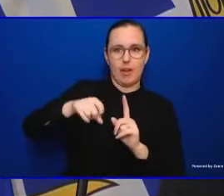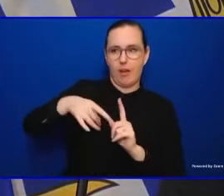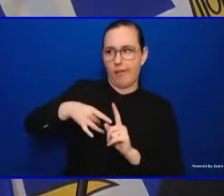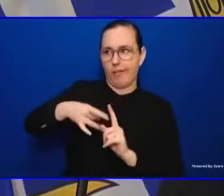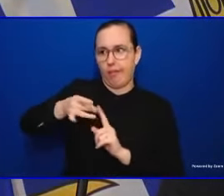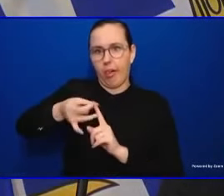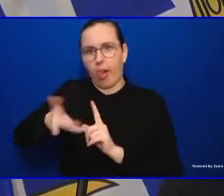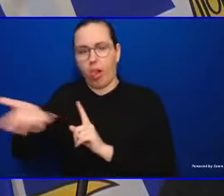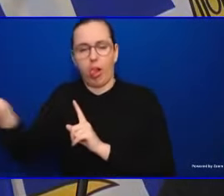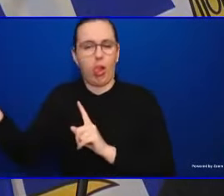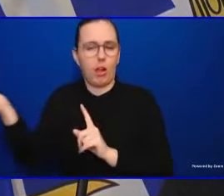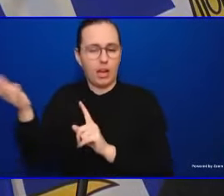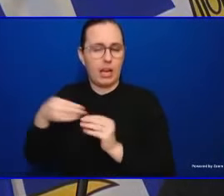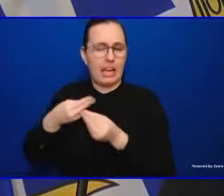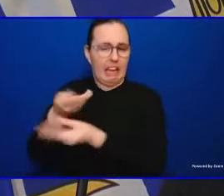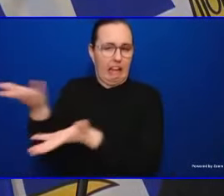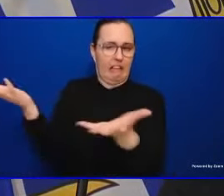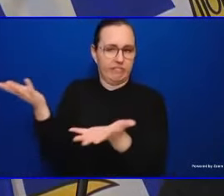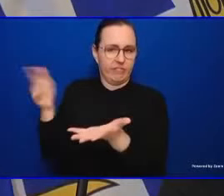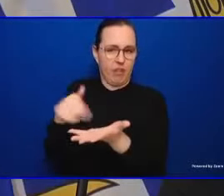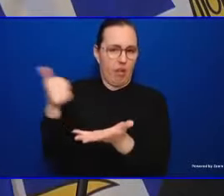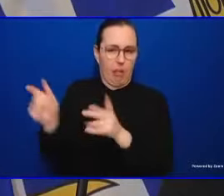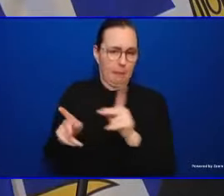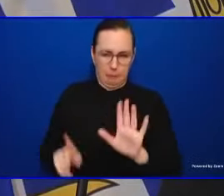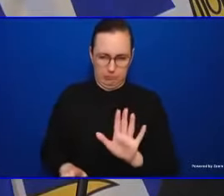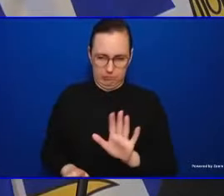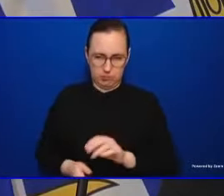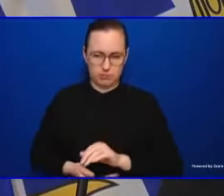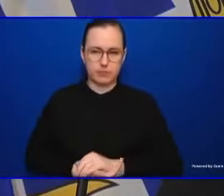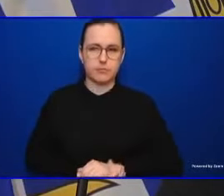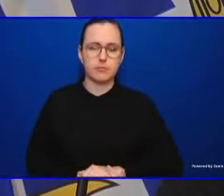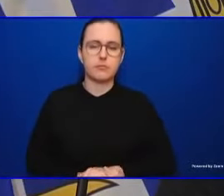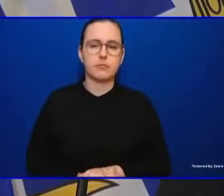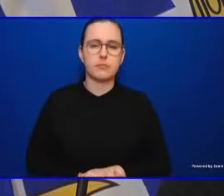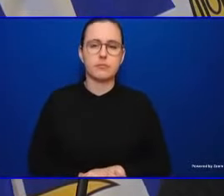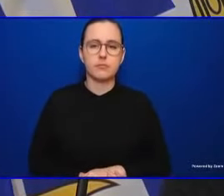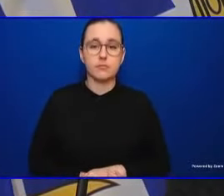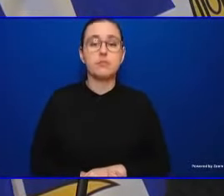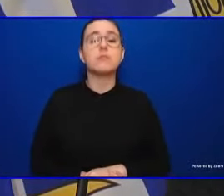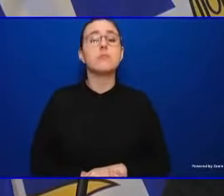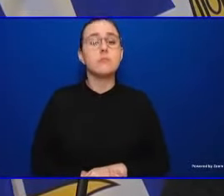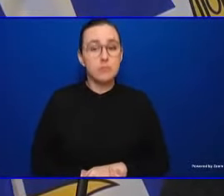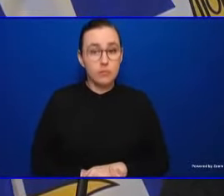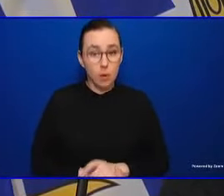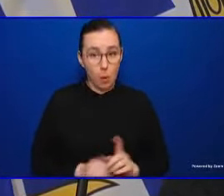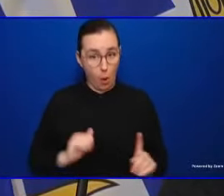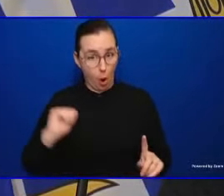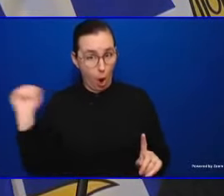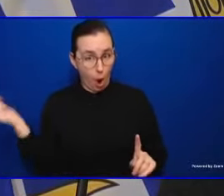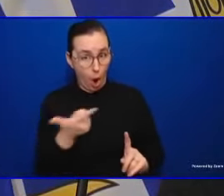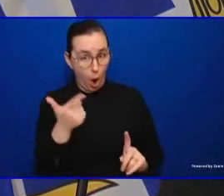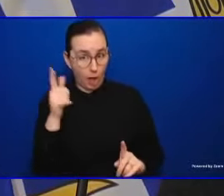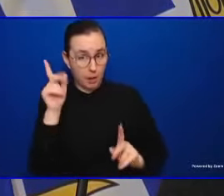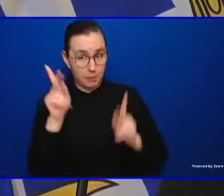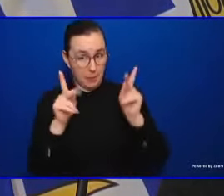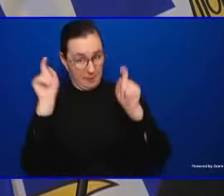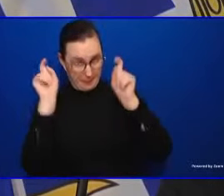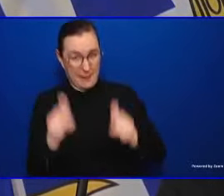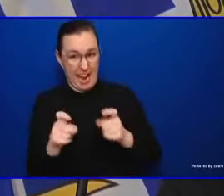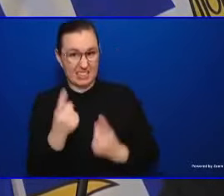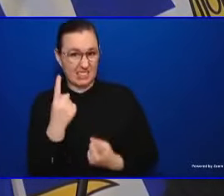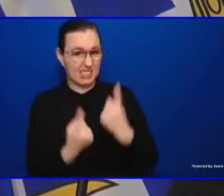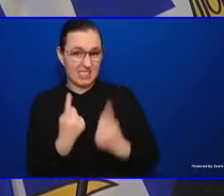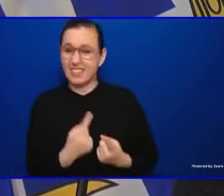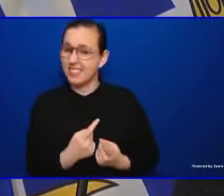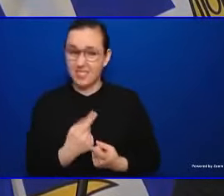Not everybody needs a test, as I've said. They are a limited resource, and we need to use them to ensure people who need them have access, whether